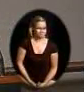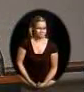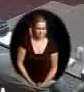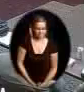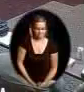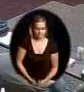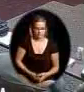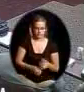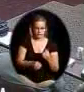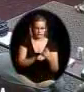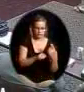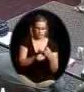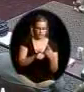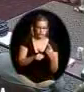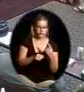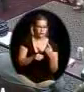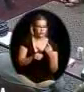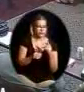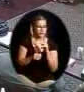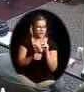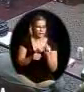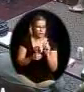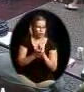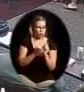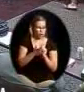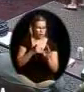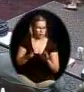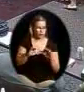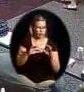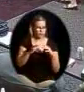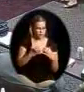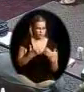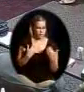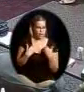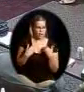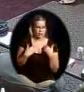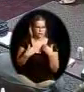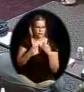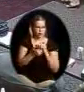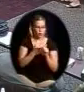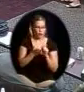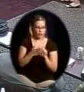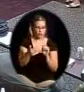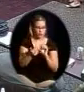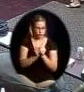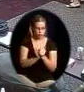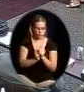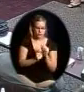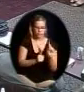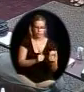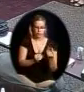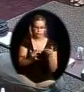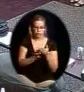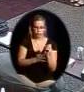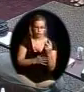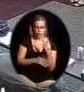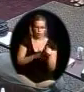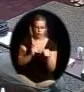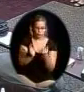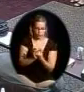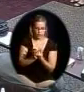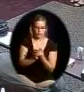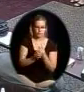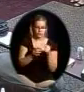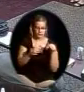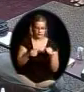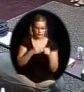Each year, the Kansas Authors Club holds a youth writing contest for students in 1st through 12th grade. This year, out of